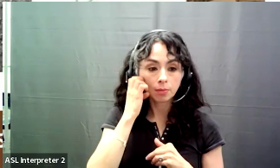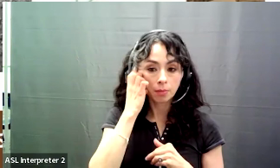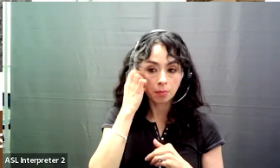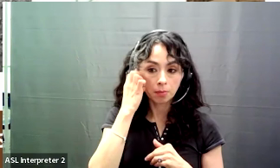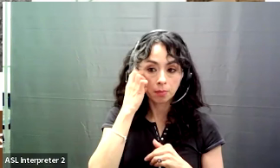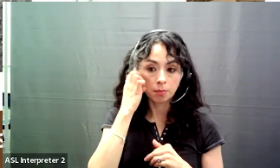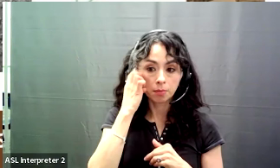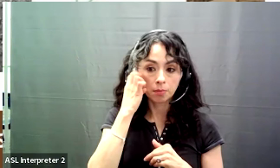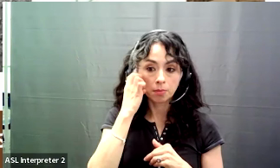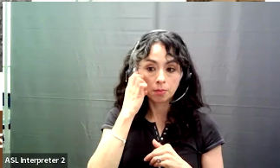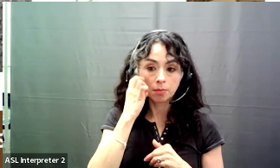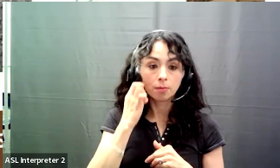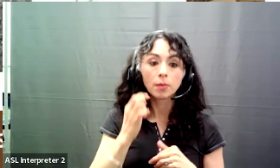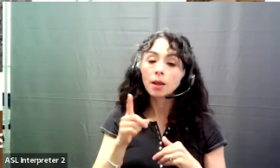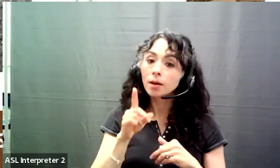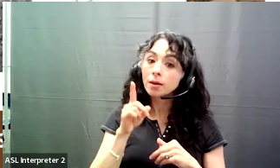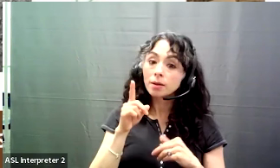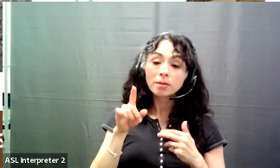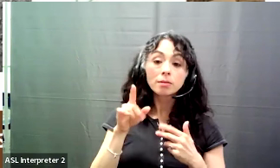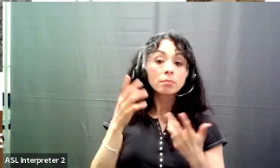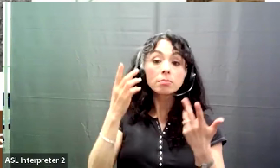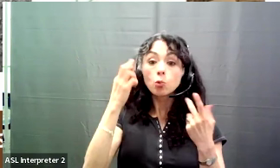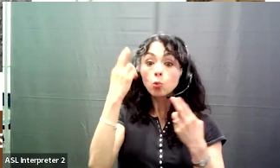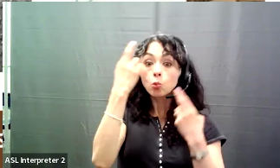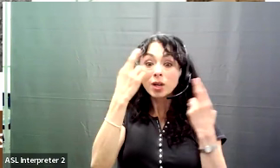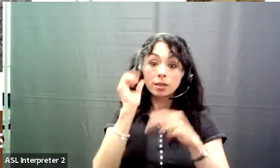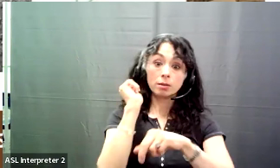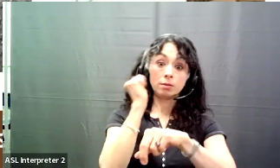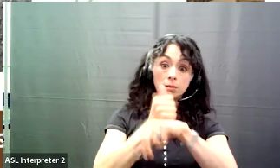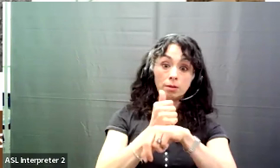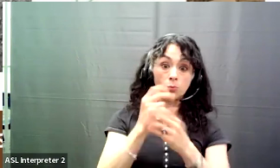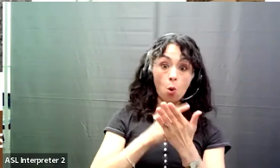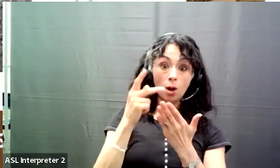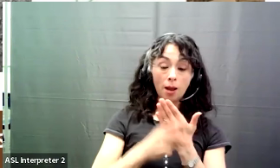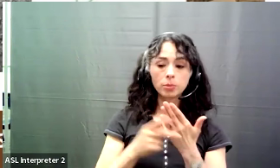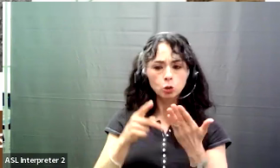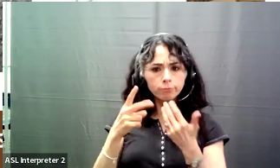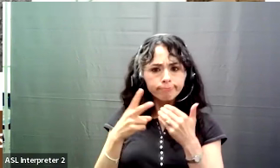This was created to support agriculture, development, and conservation.